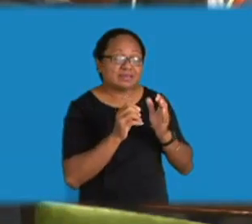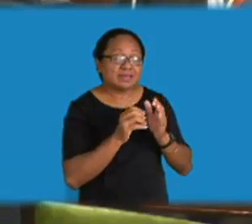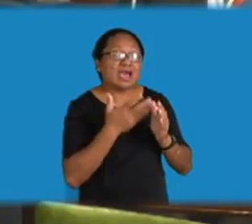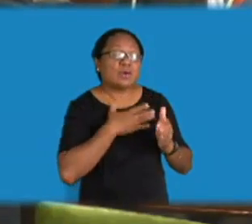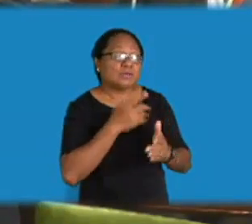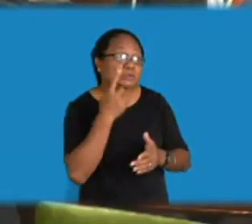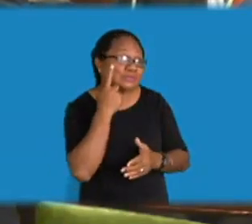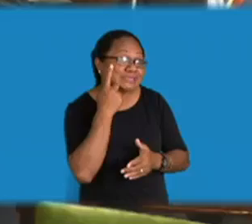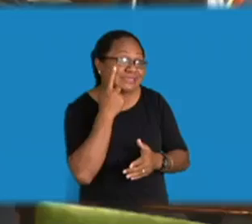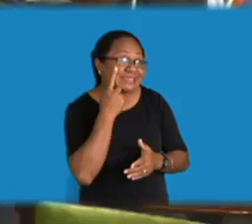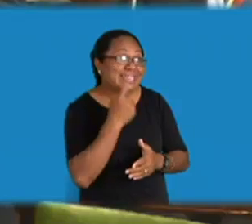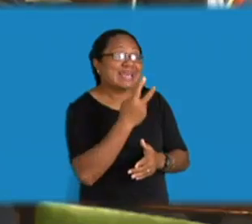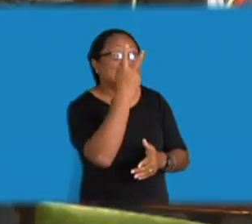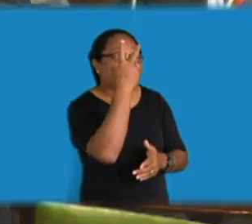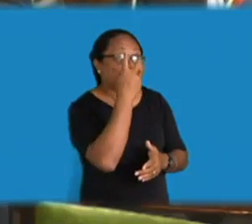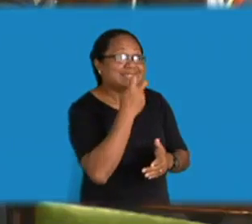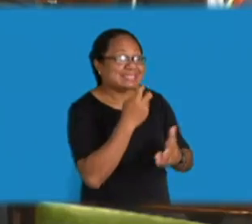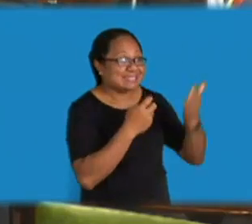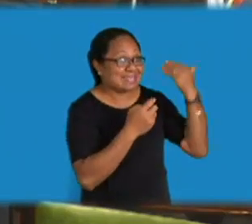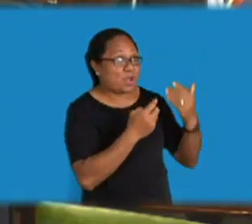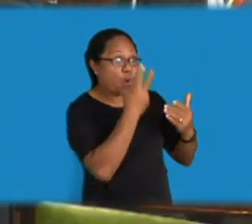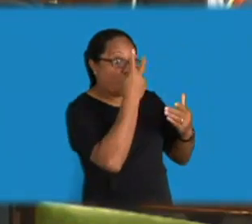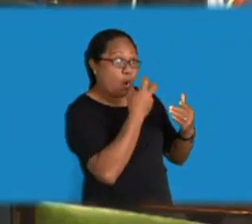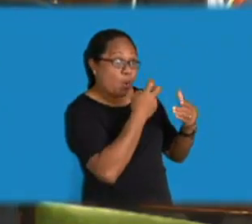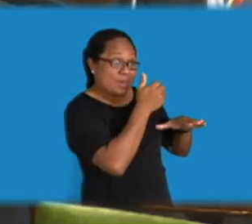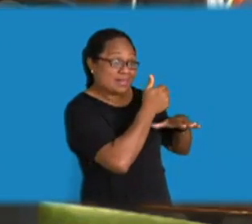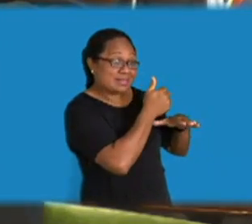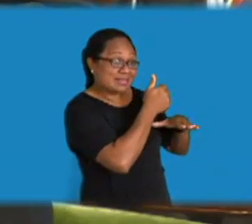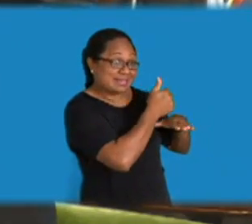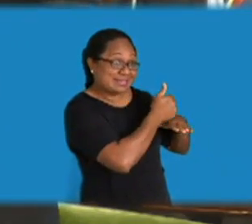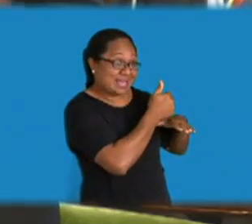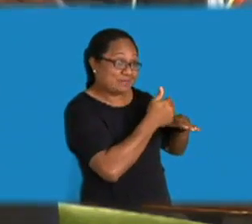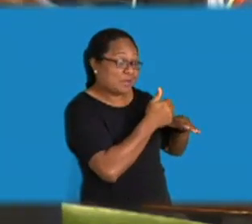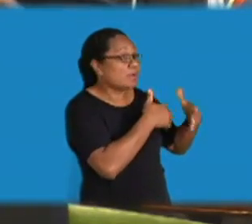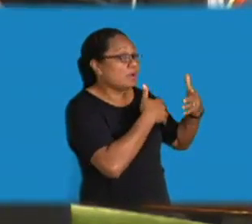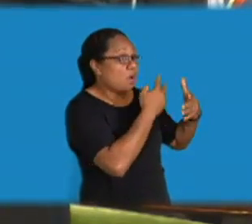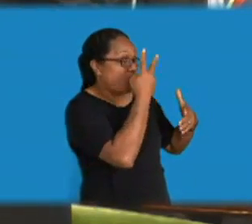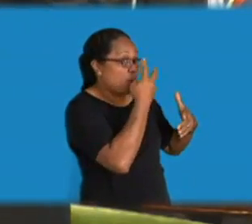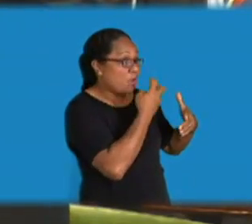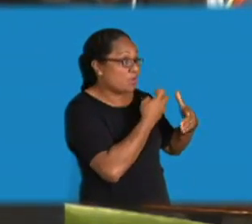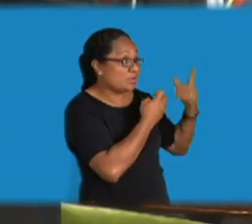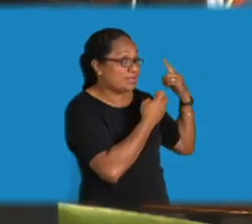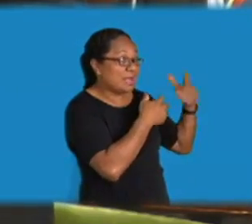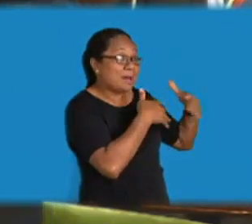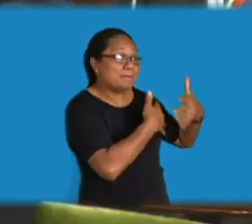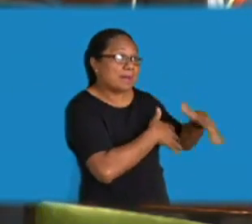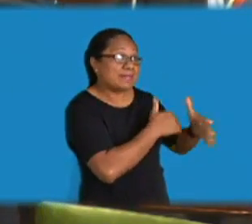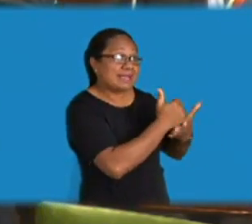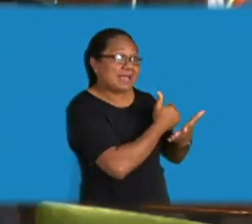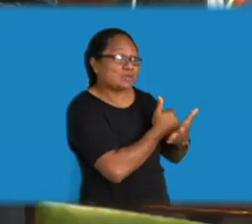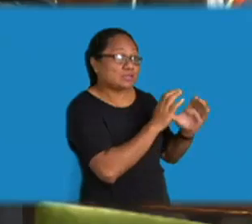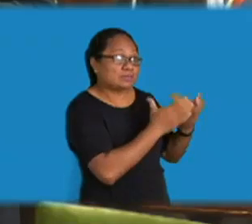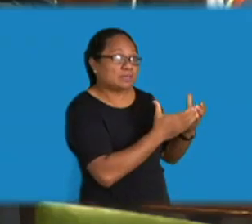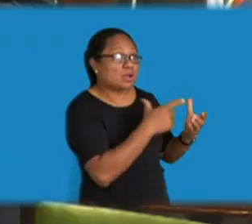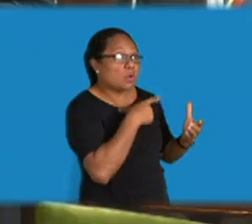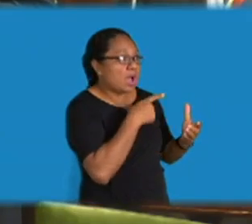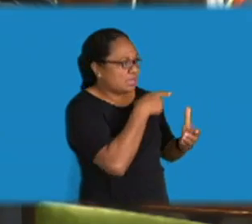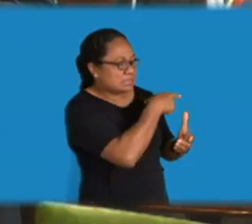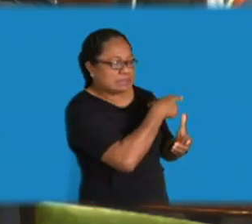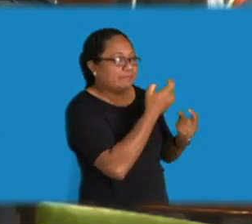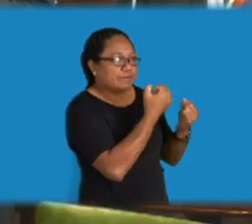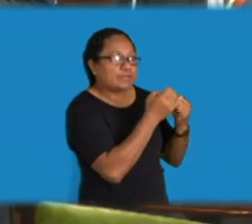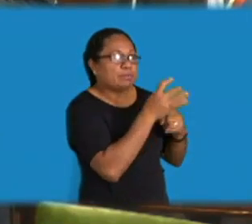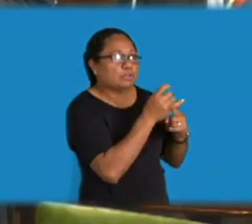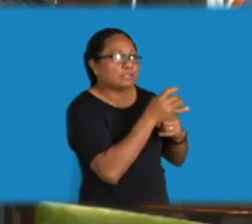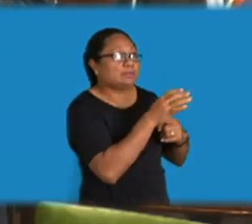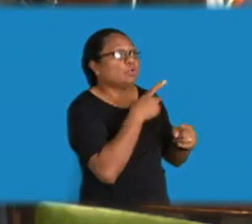the Interim Public Accounts Committee. It contains very important issues, including payment of salaries to the Honorable Prime Minister.